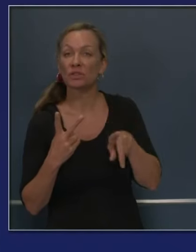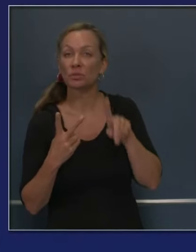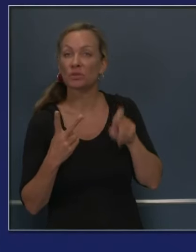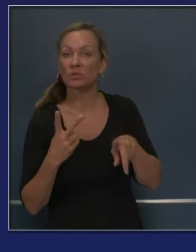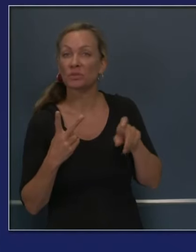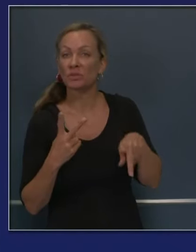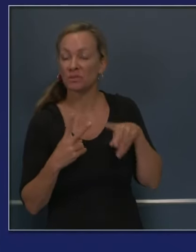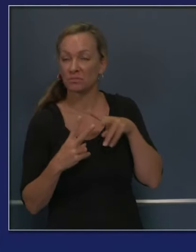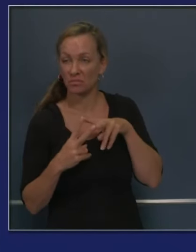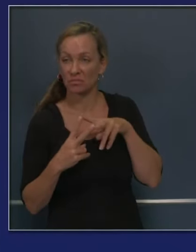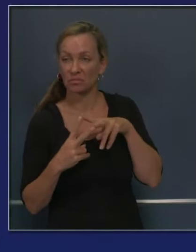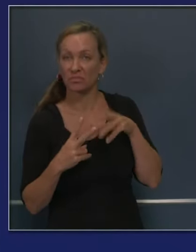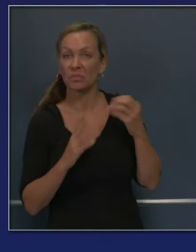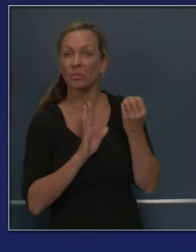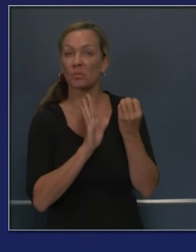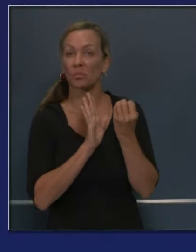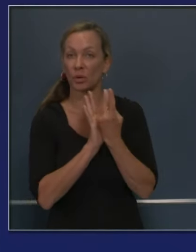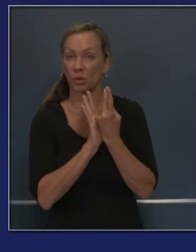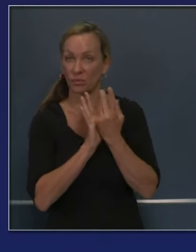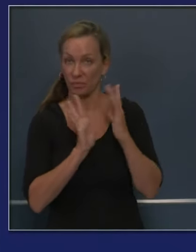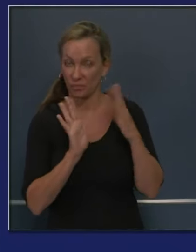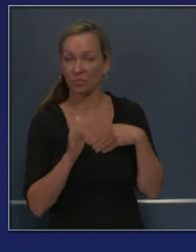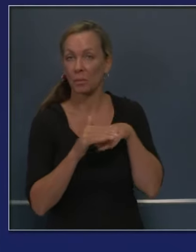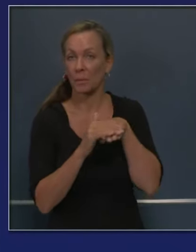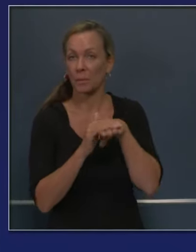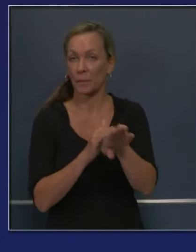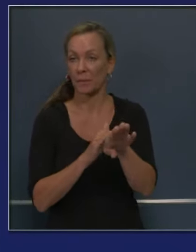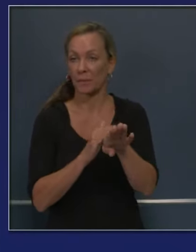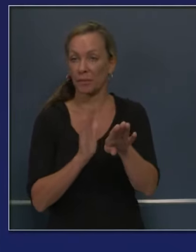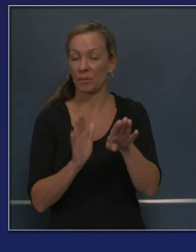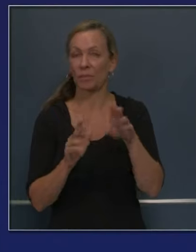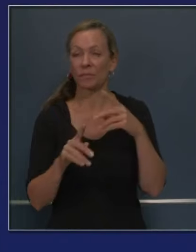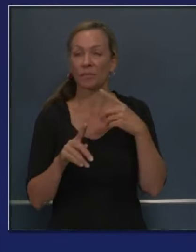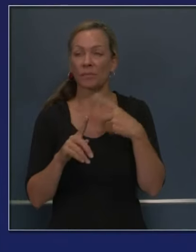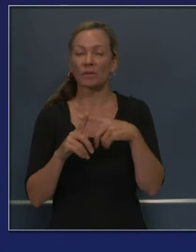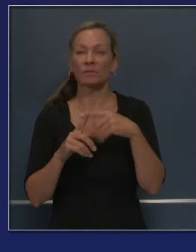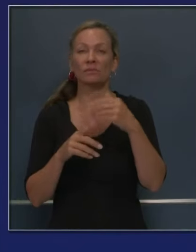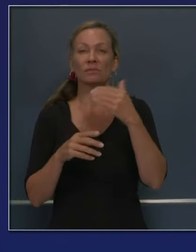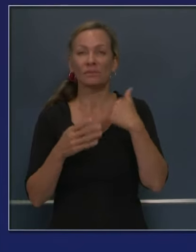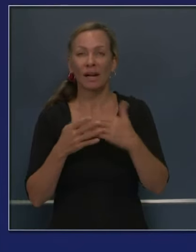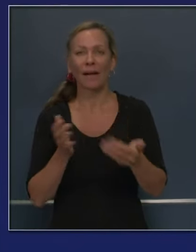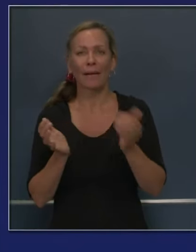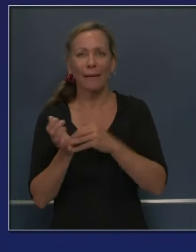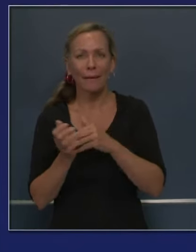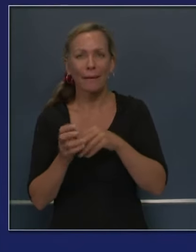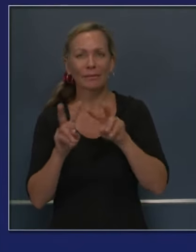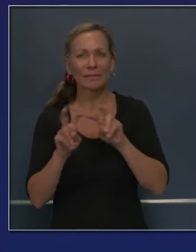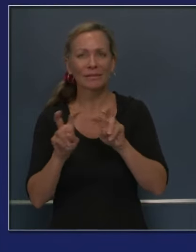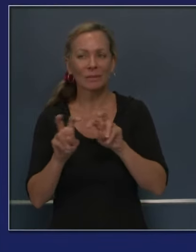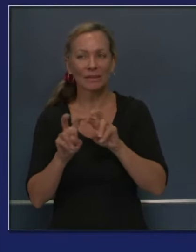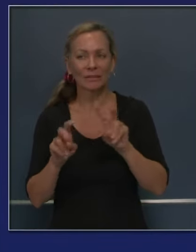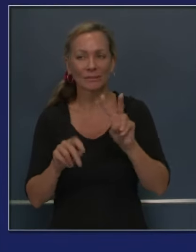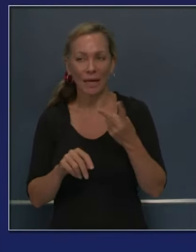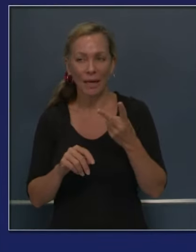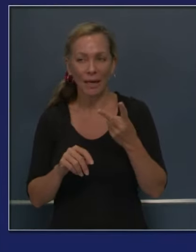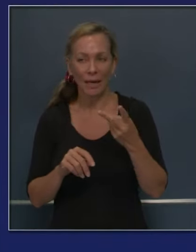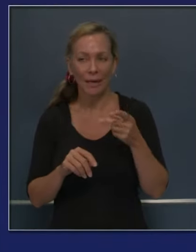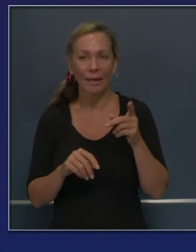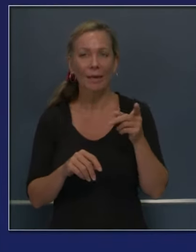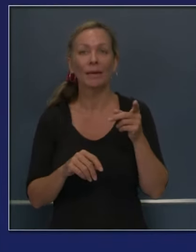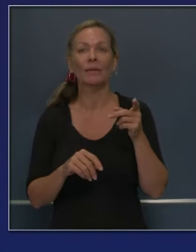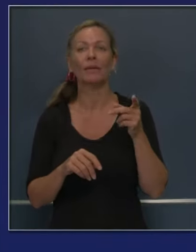shelter, there was another assessment that was done. There were specific protocols on physical distancing. There was a requirement that